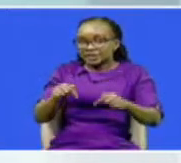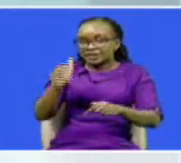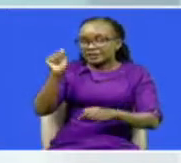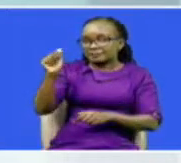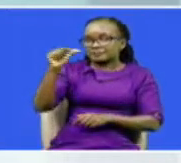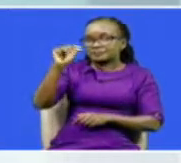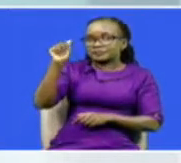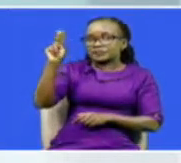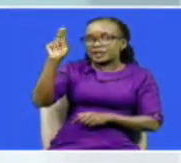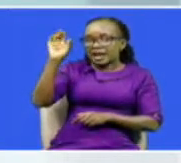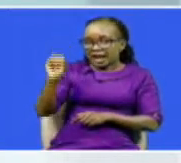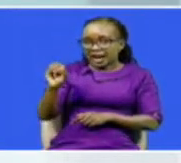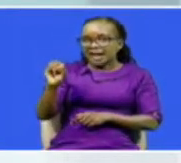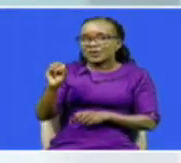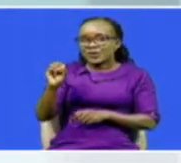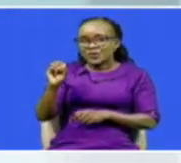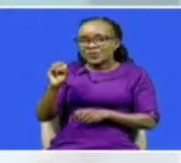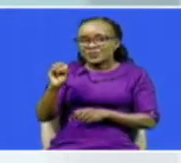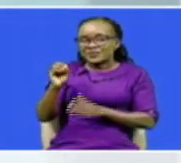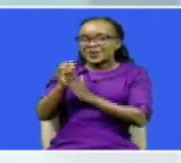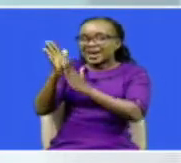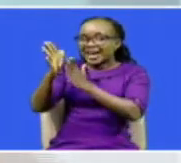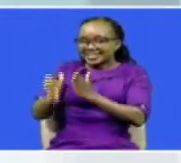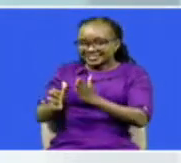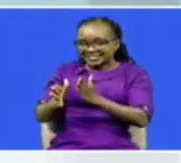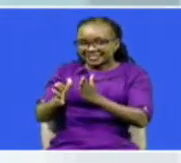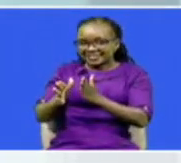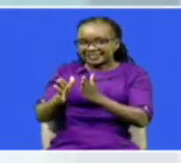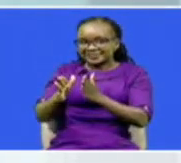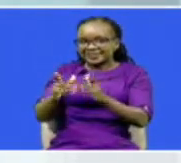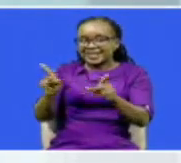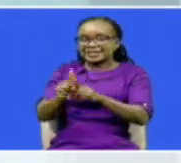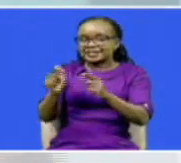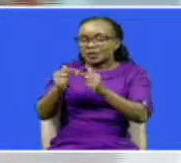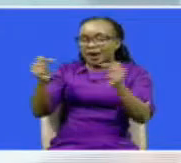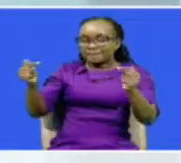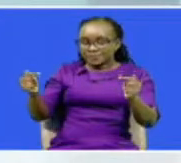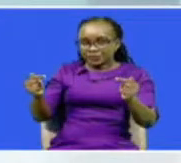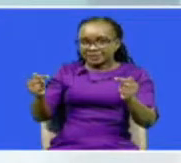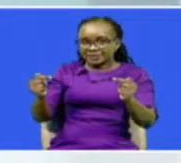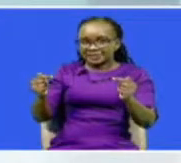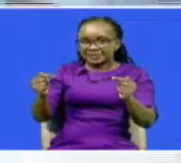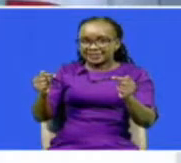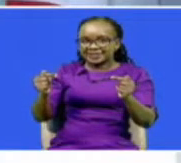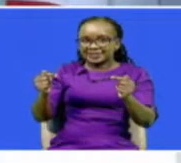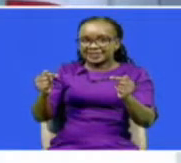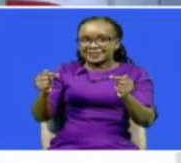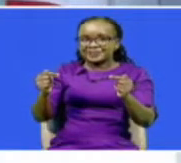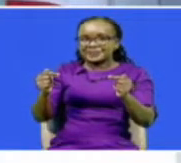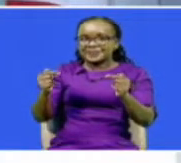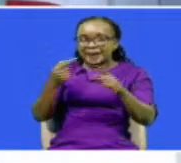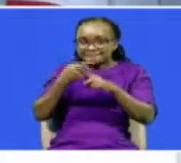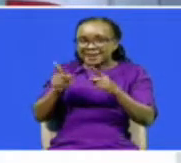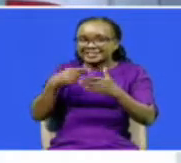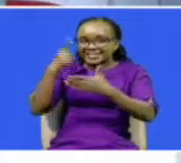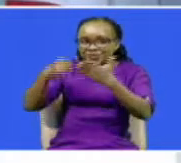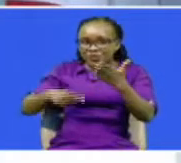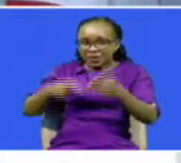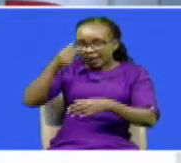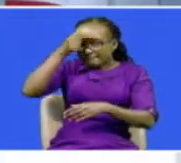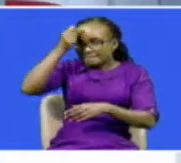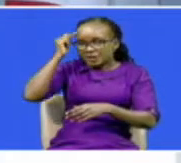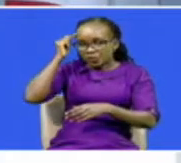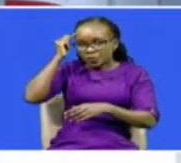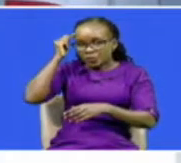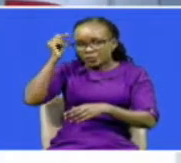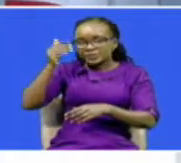party leadership offered me a position? They are yes. Our worthy opponents. They are the other two worthy opponents. But I said, because we've